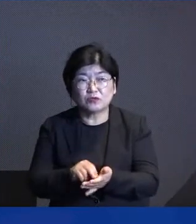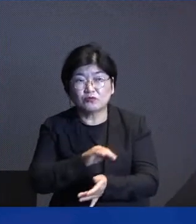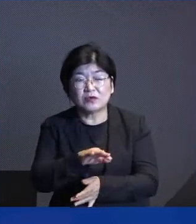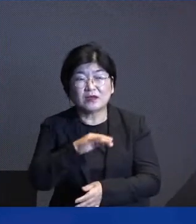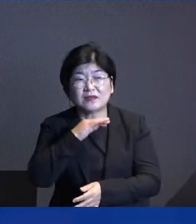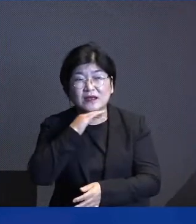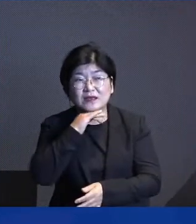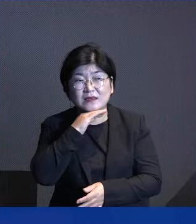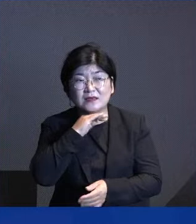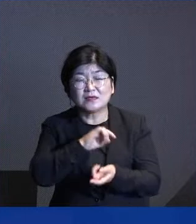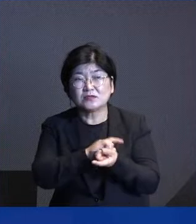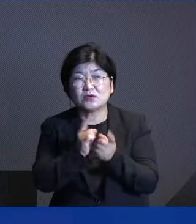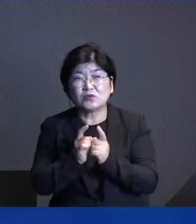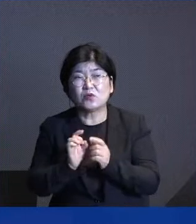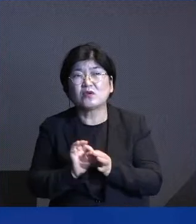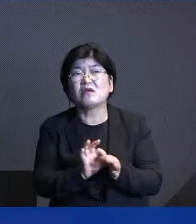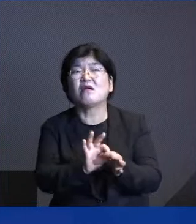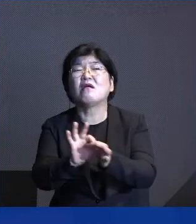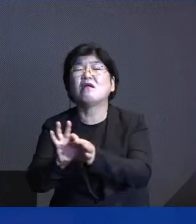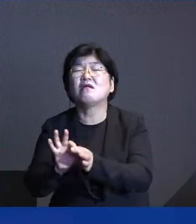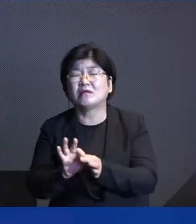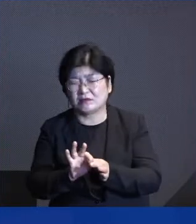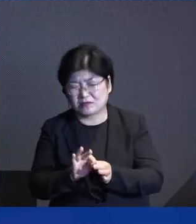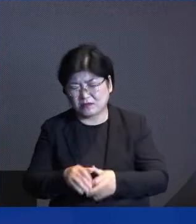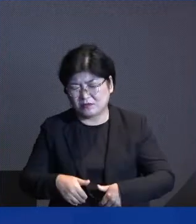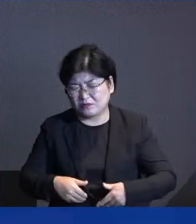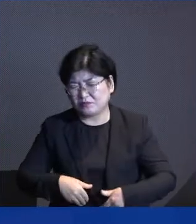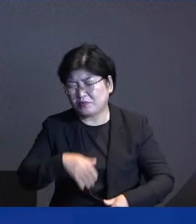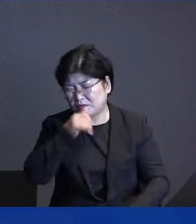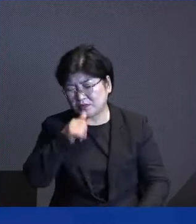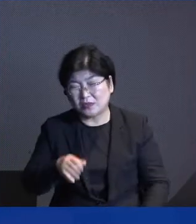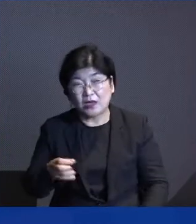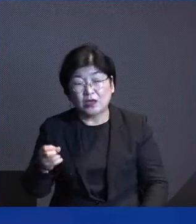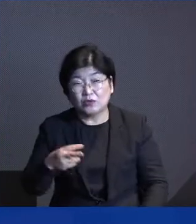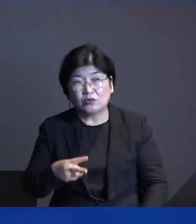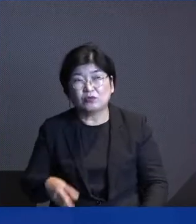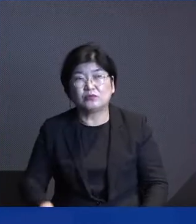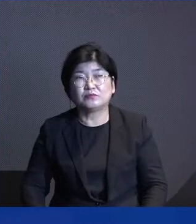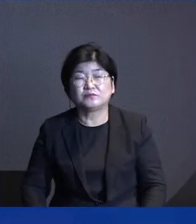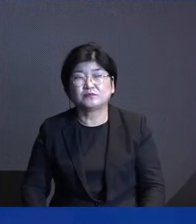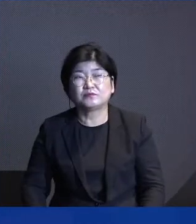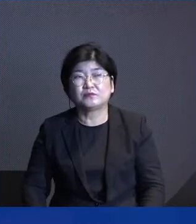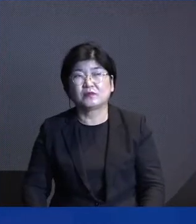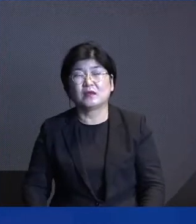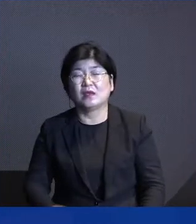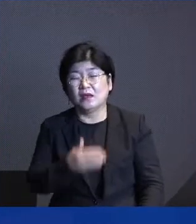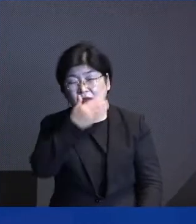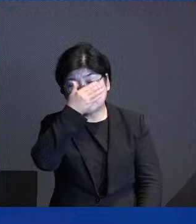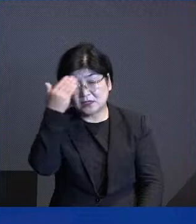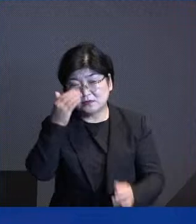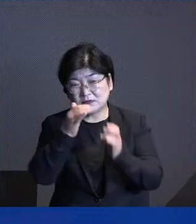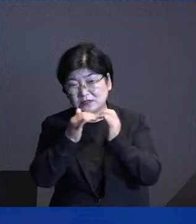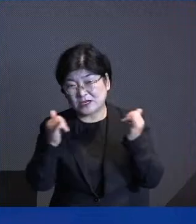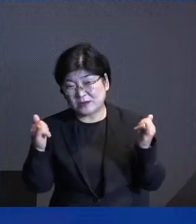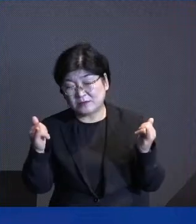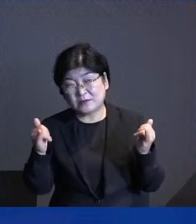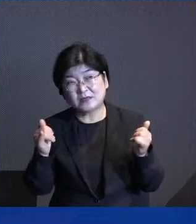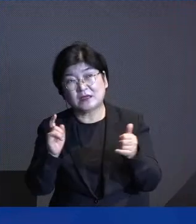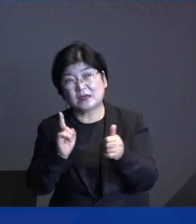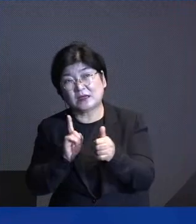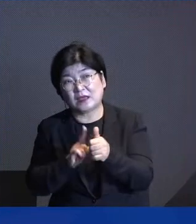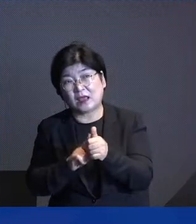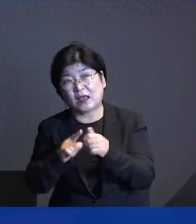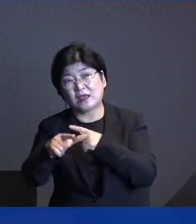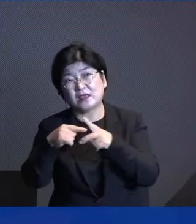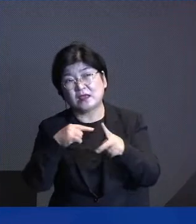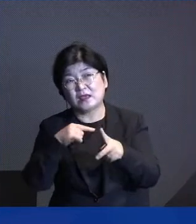many in the audience will be a younger population. And if we can sensitize them then a community, a resilient community will